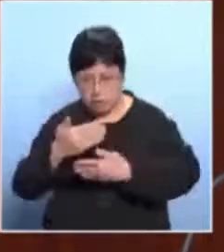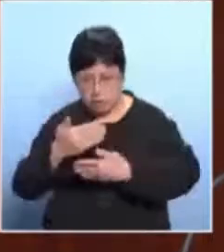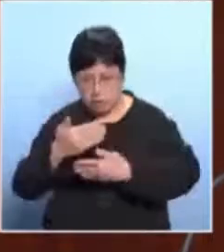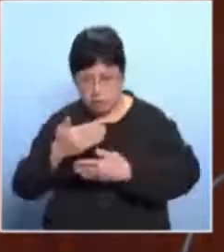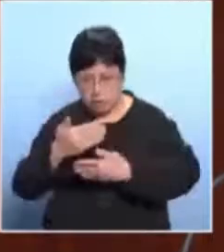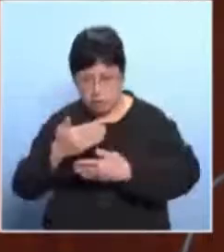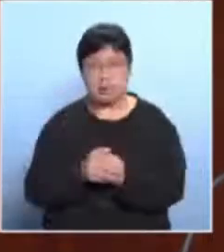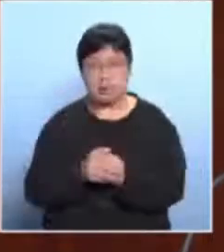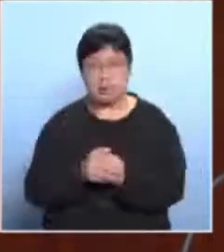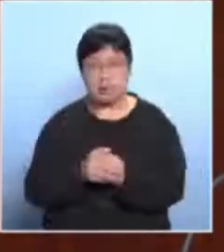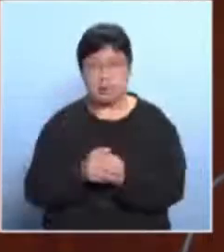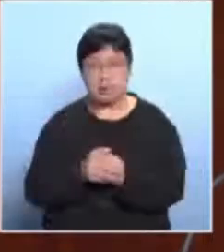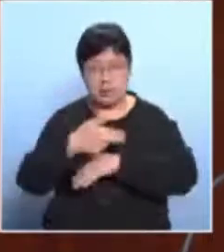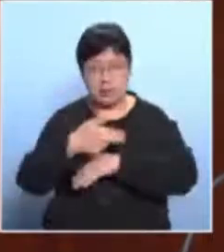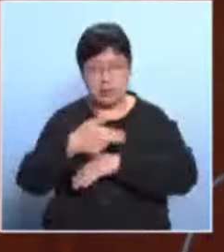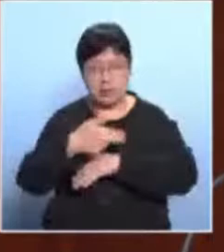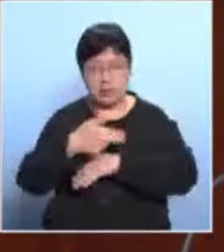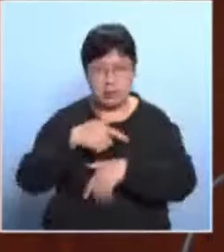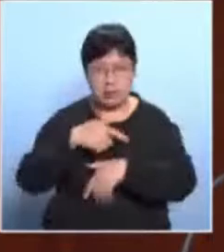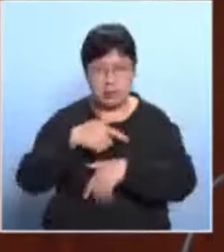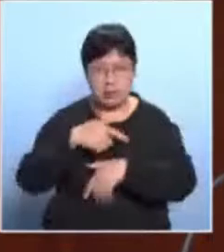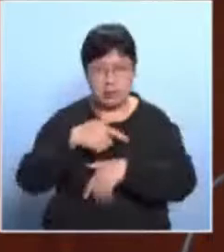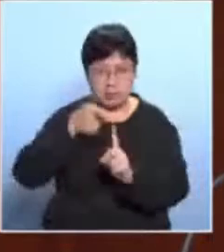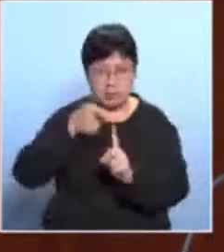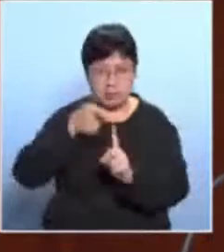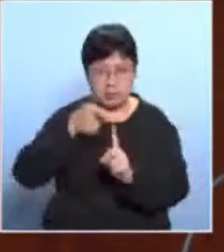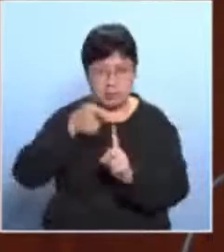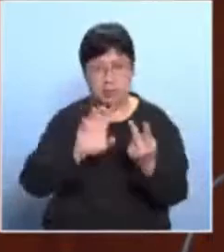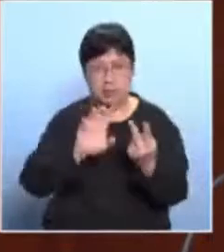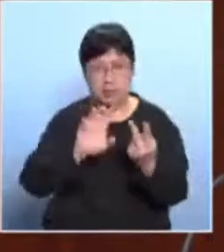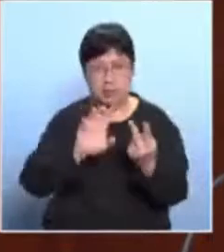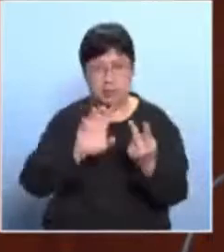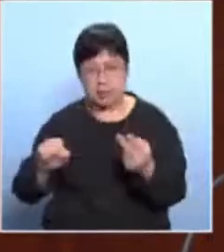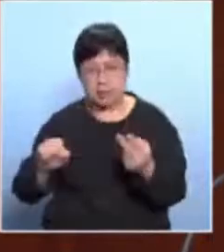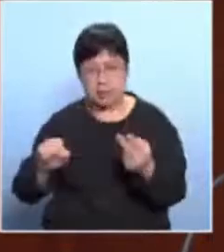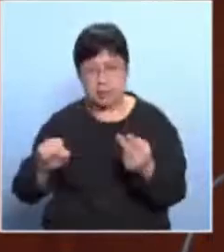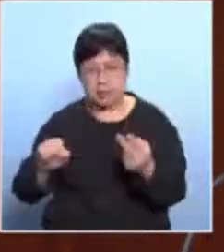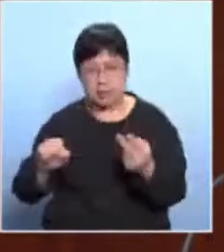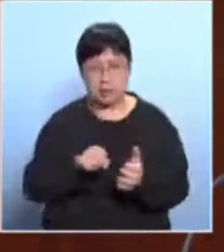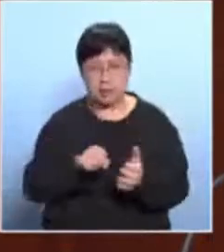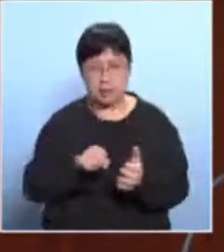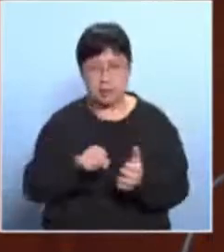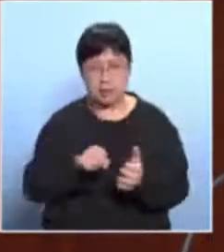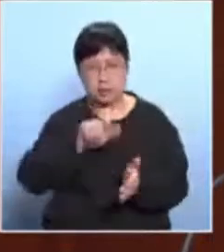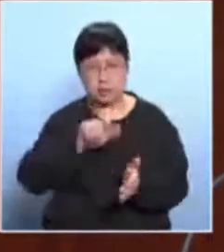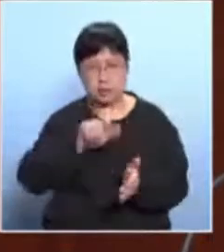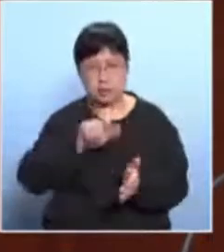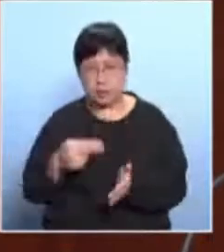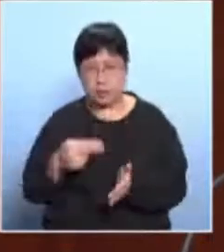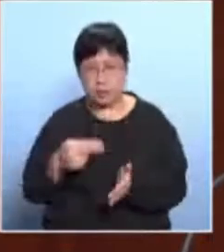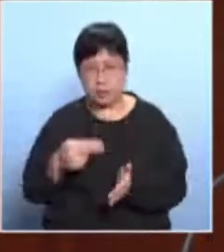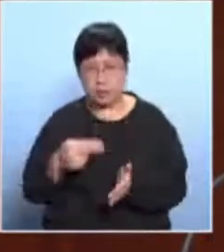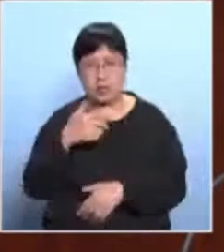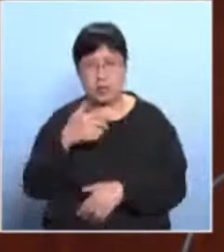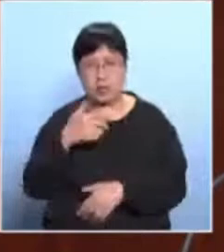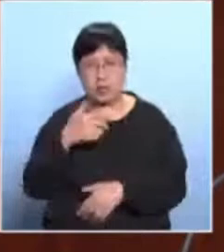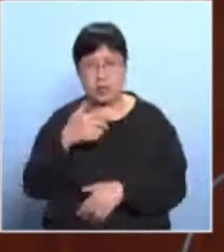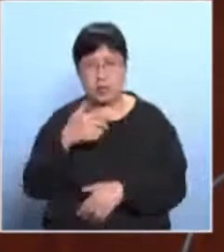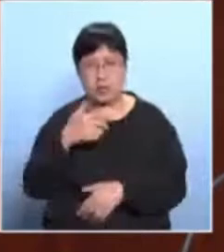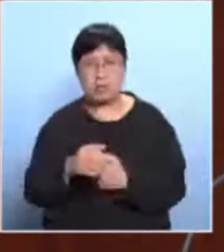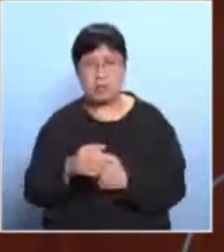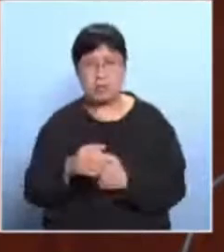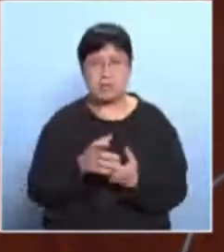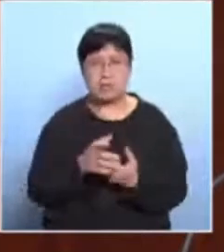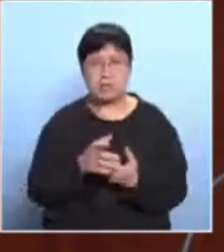by 2050. Besides, we will provide support to realize our goal of